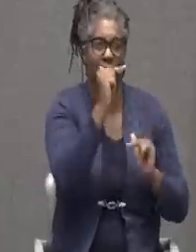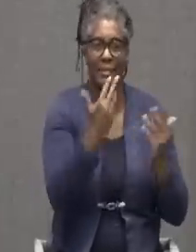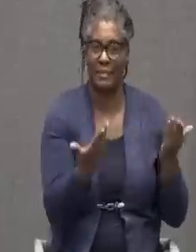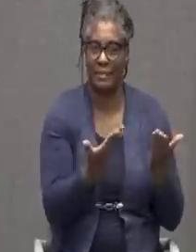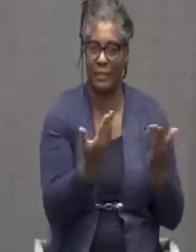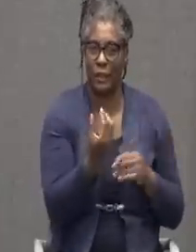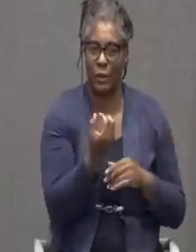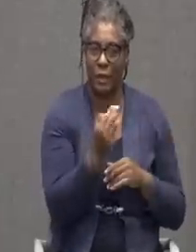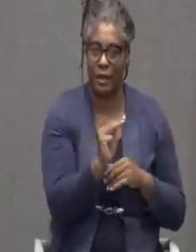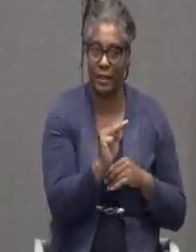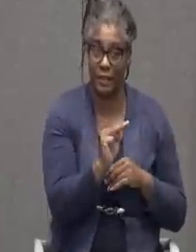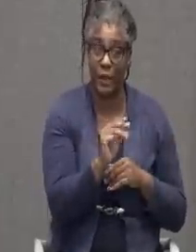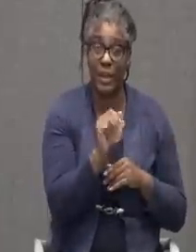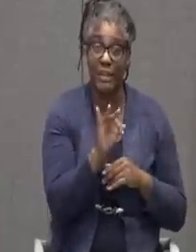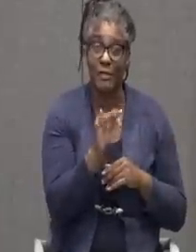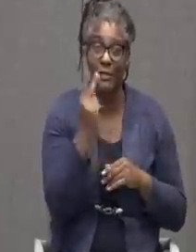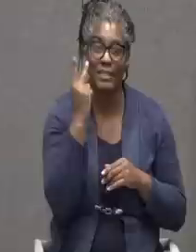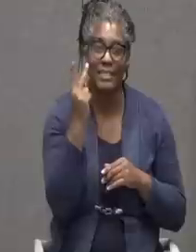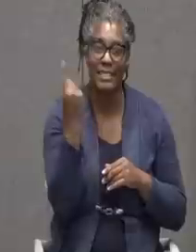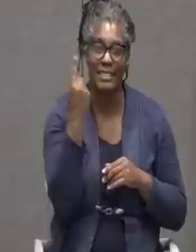is mesmerizing.